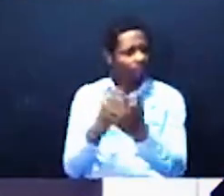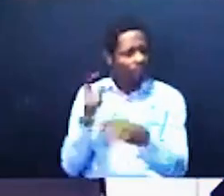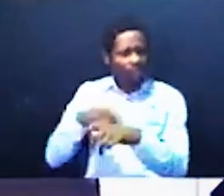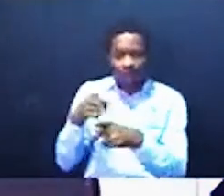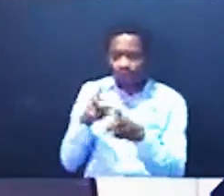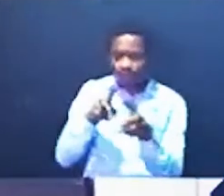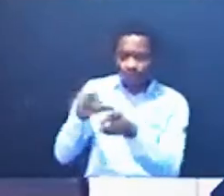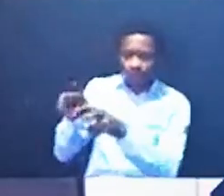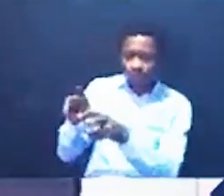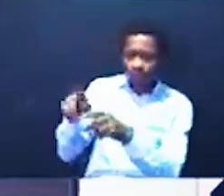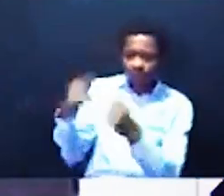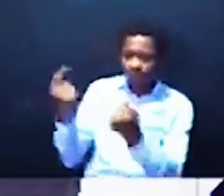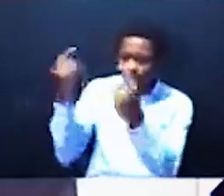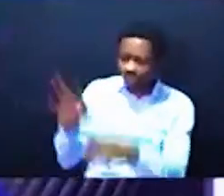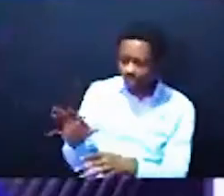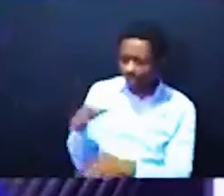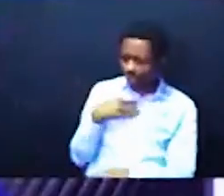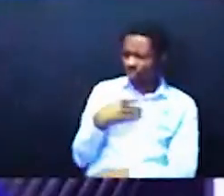sinfulness.